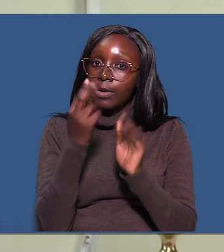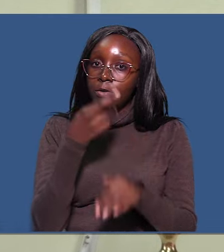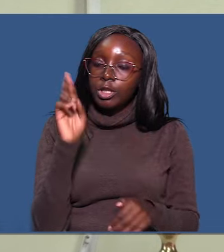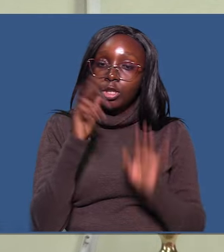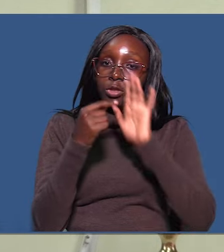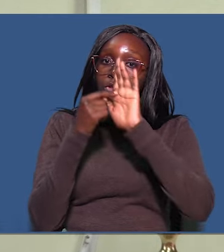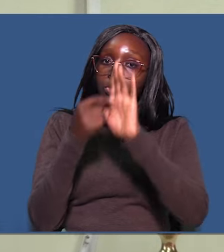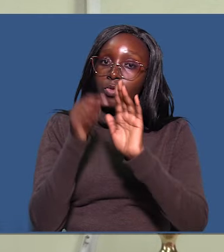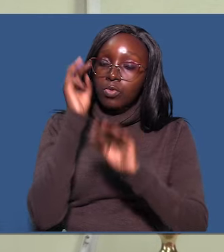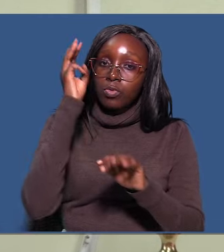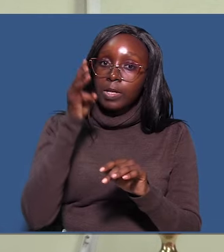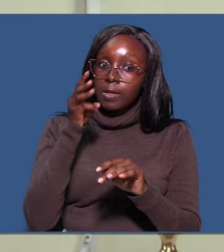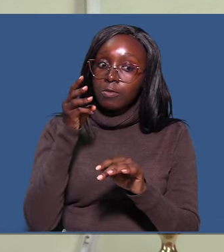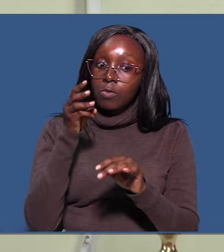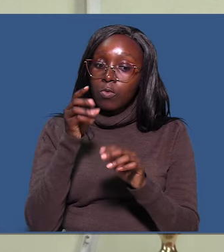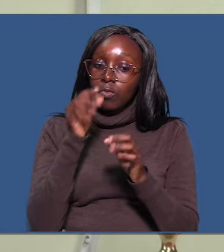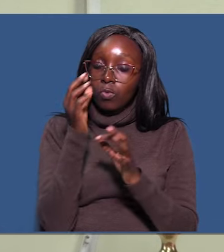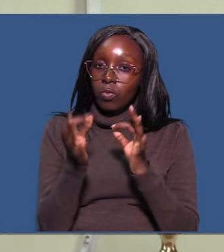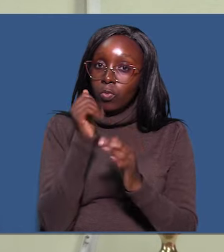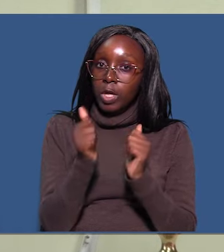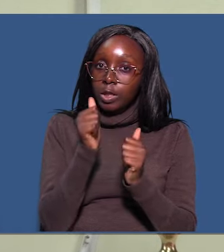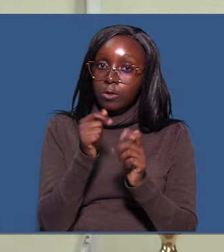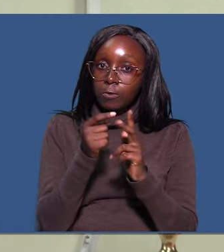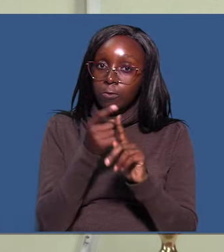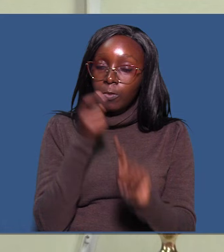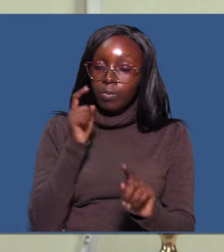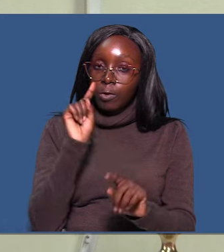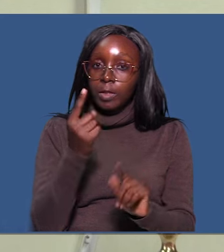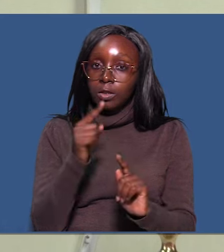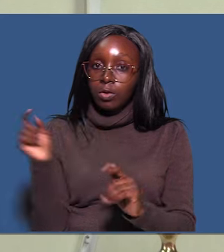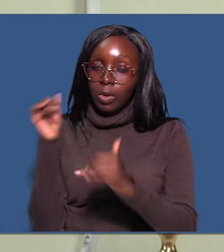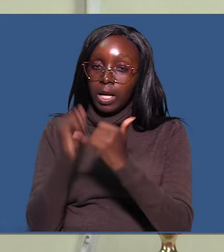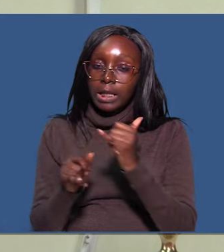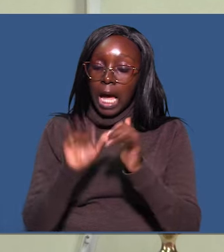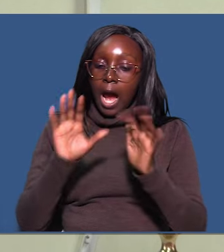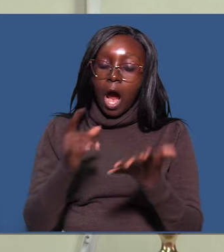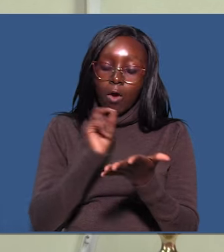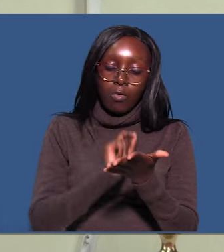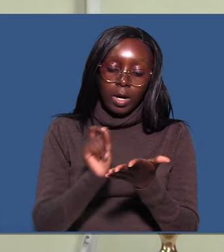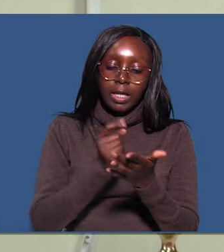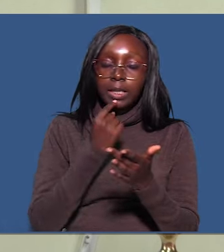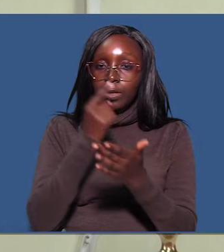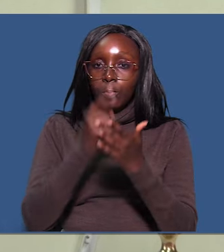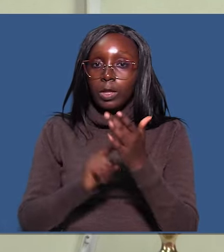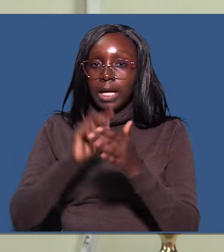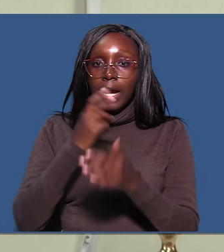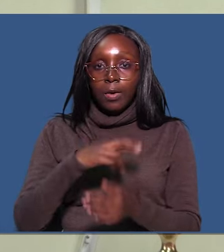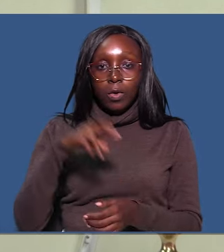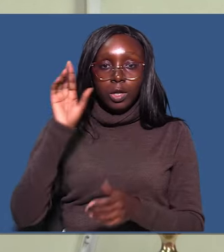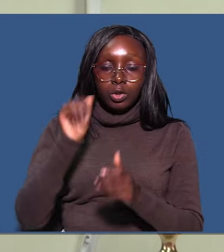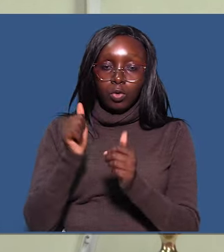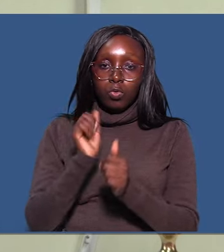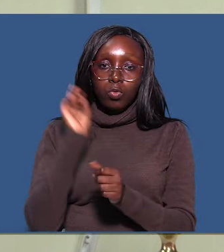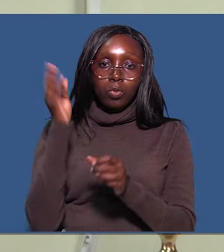faith from first to last, just as it is written, the righteous will live by faith. And